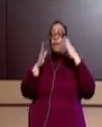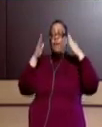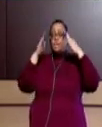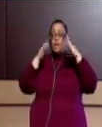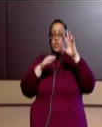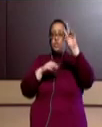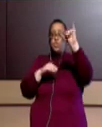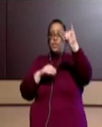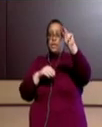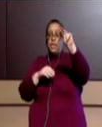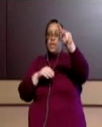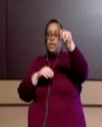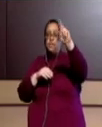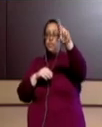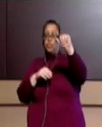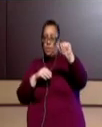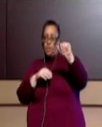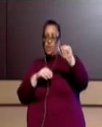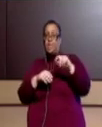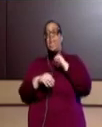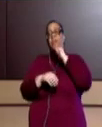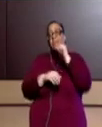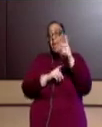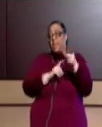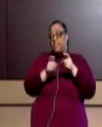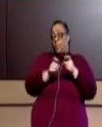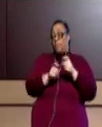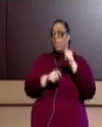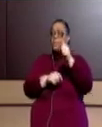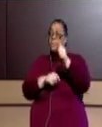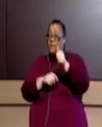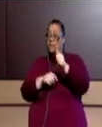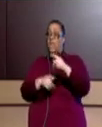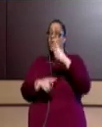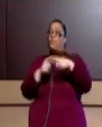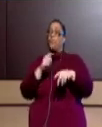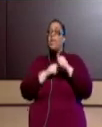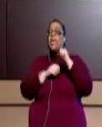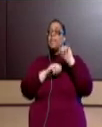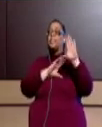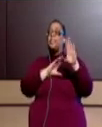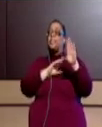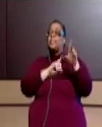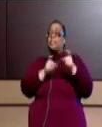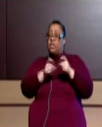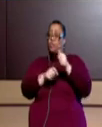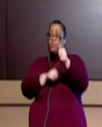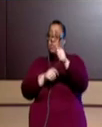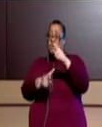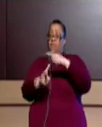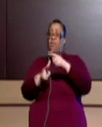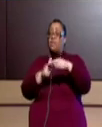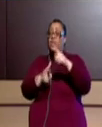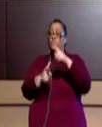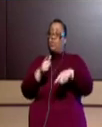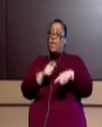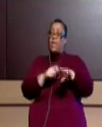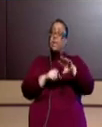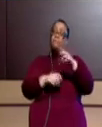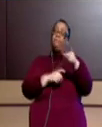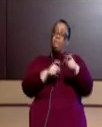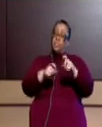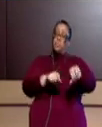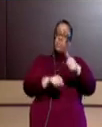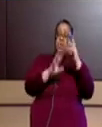relationships. They have not dealt with themselves. And if you can't deal with yourself, you can't deal with somebody else. So they have been so busy